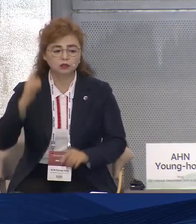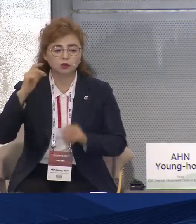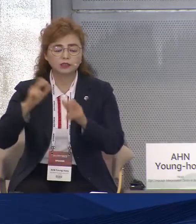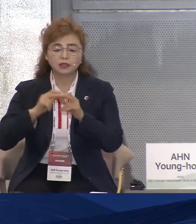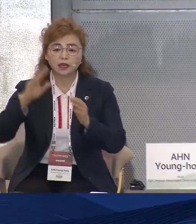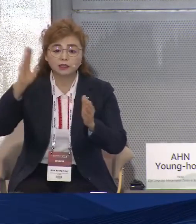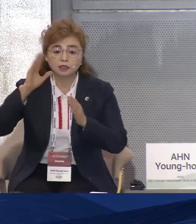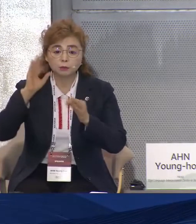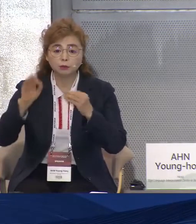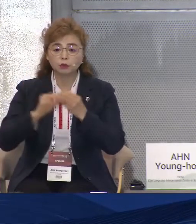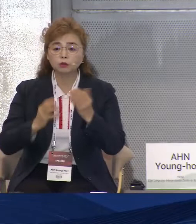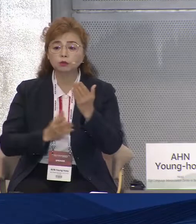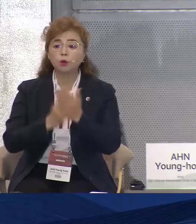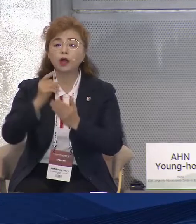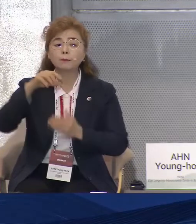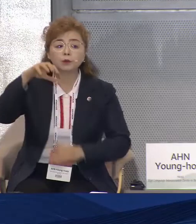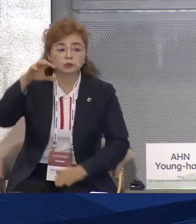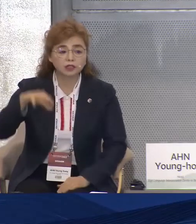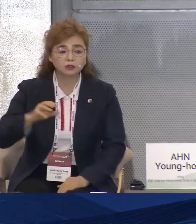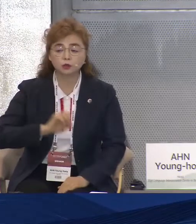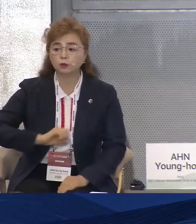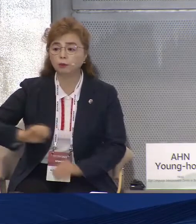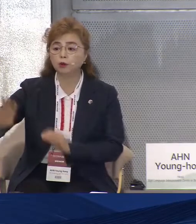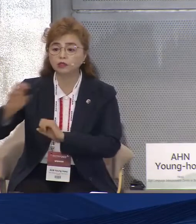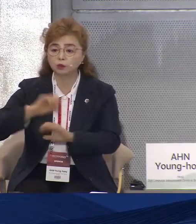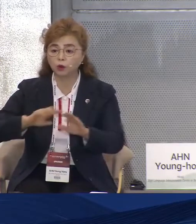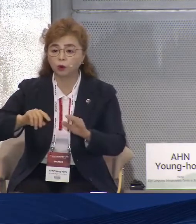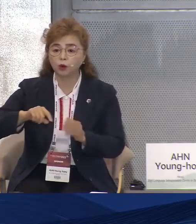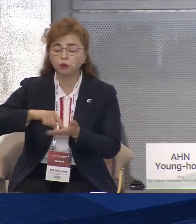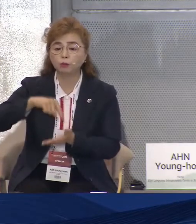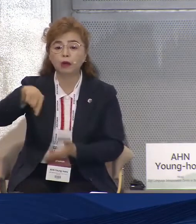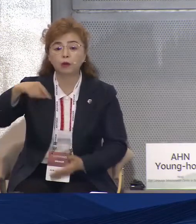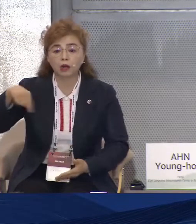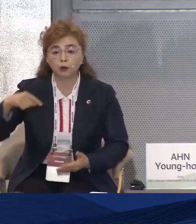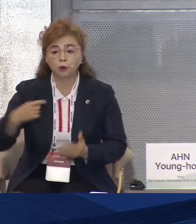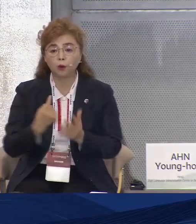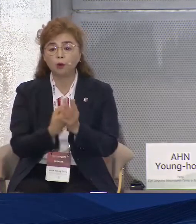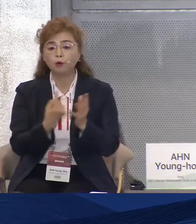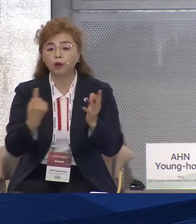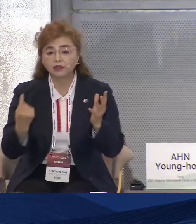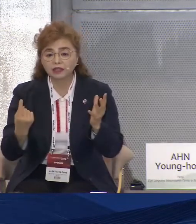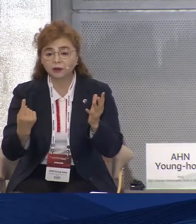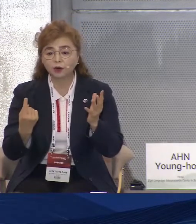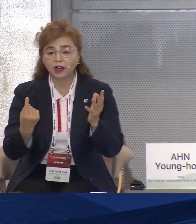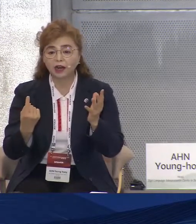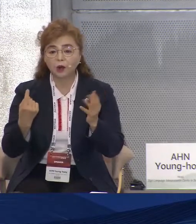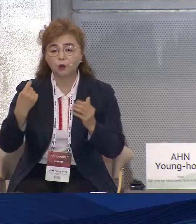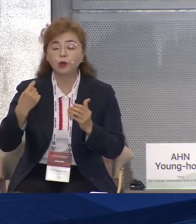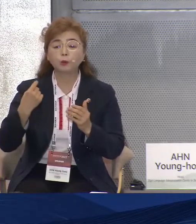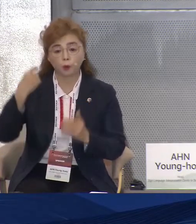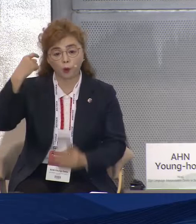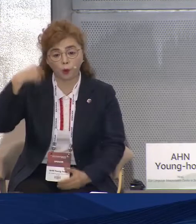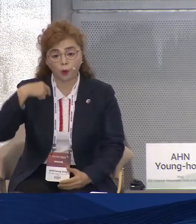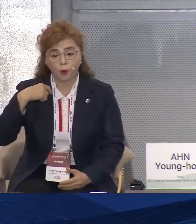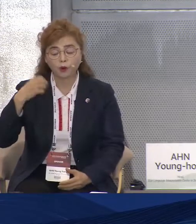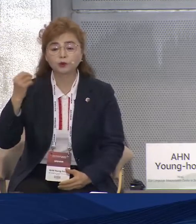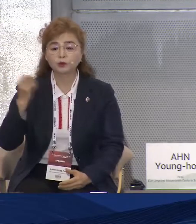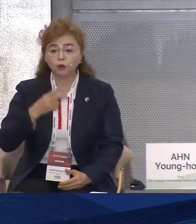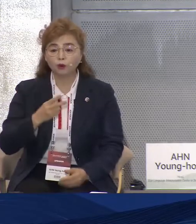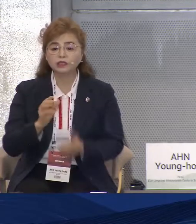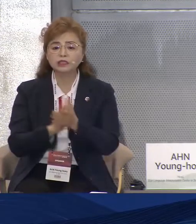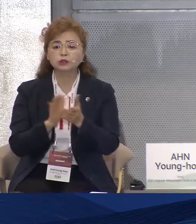agency, does not have much interest in this. So again, the students with hearing loss are